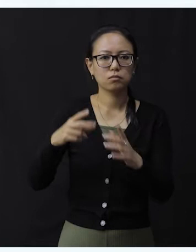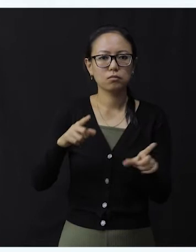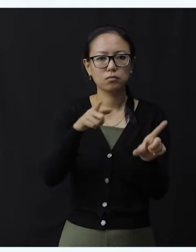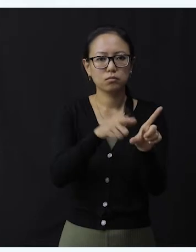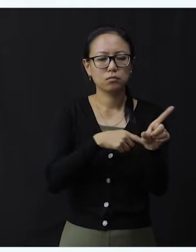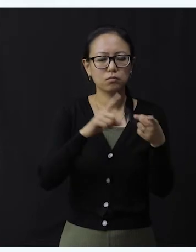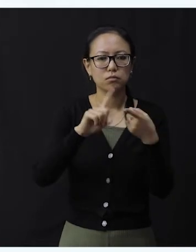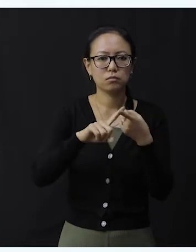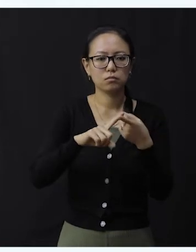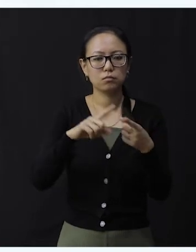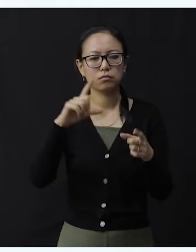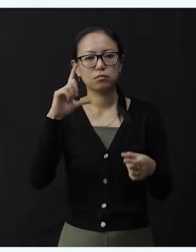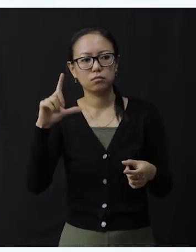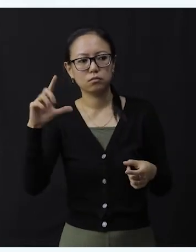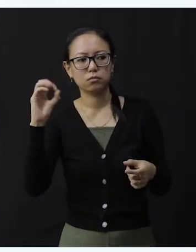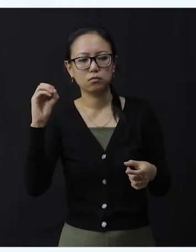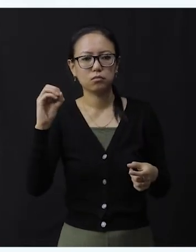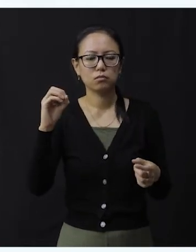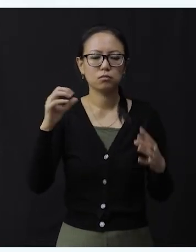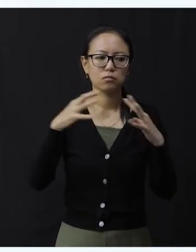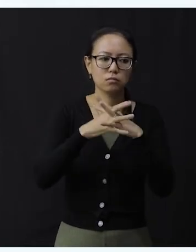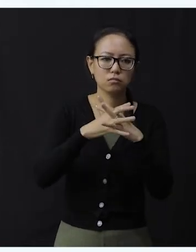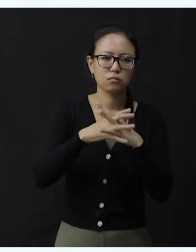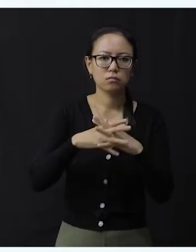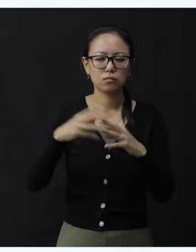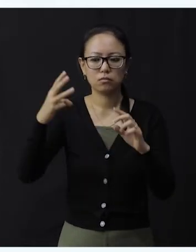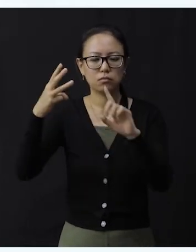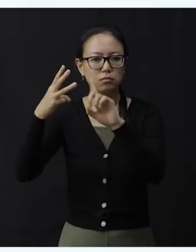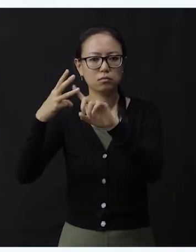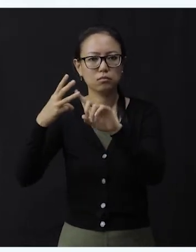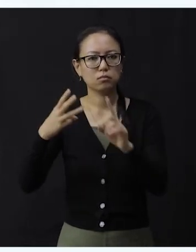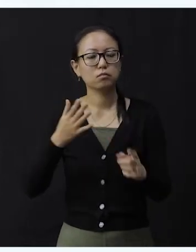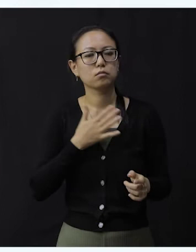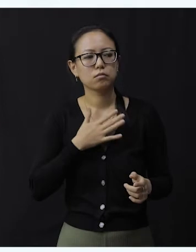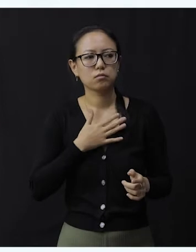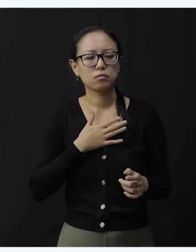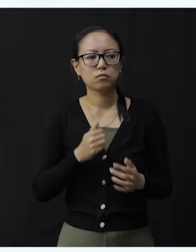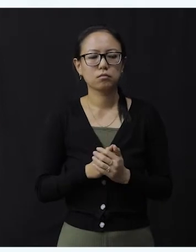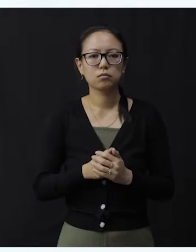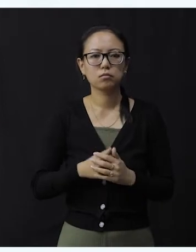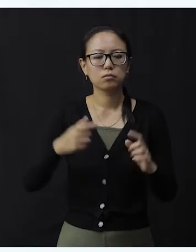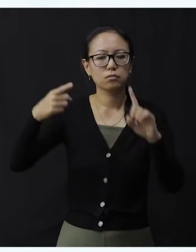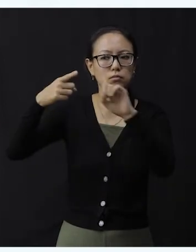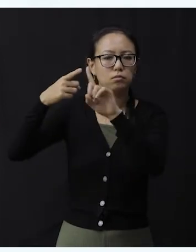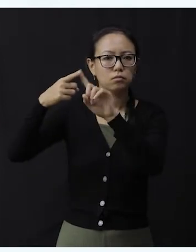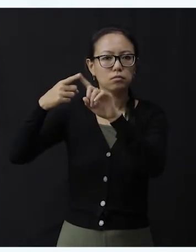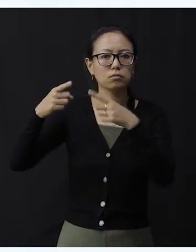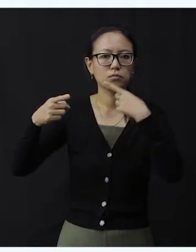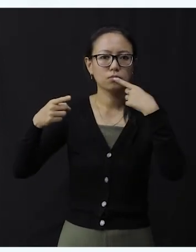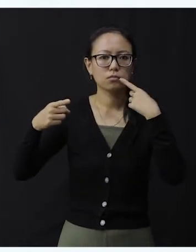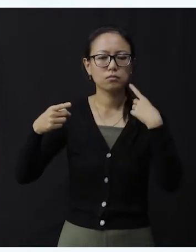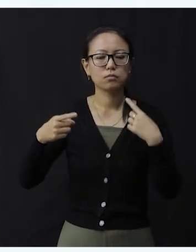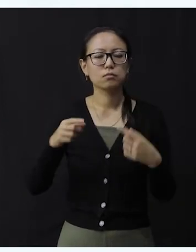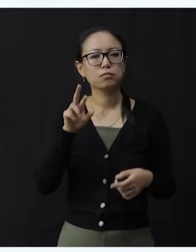to wait for some time. And the green signals give you a signal to go. So these are the three